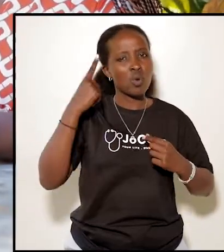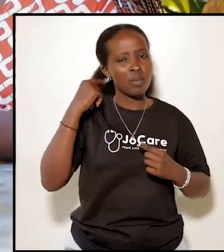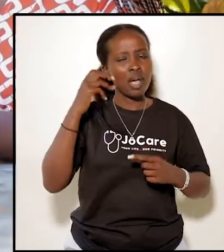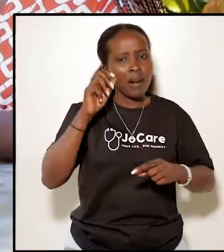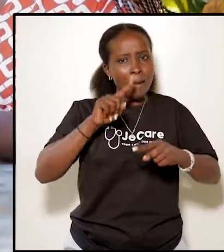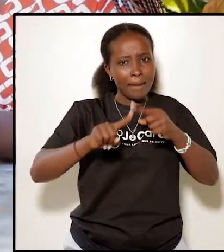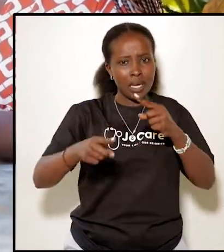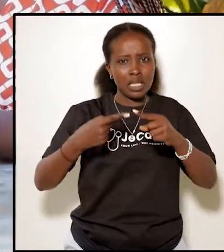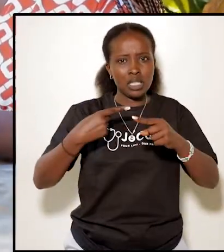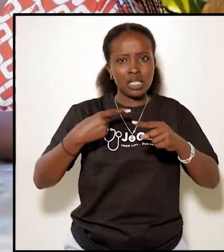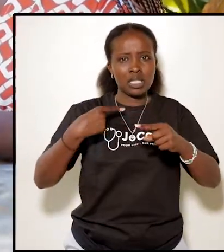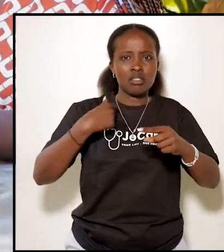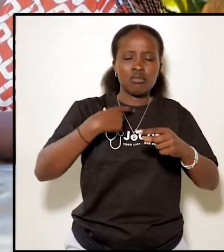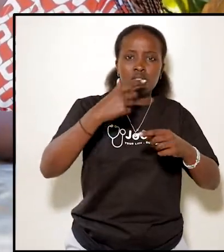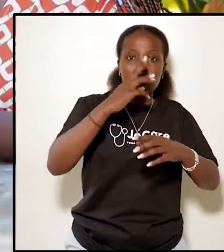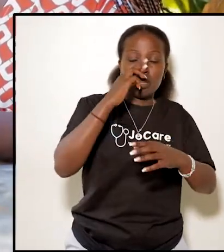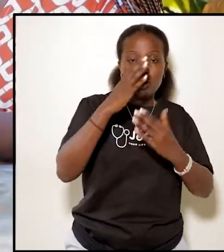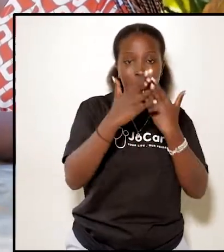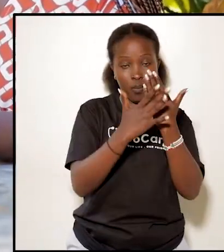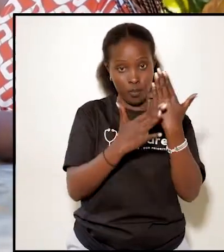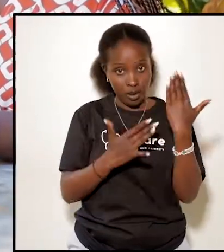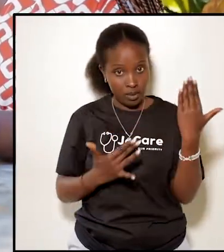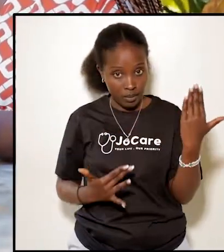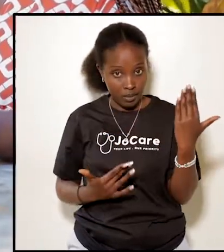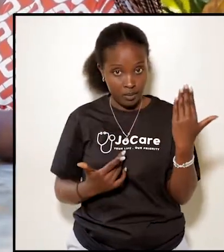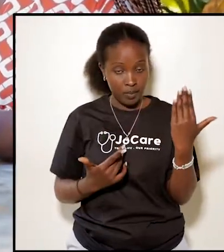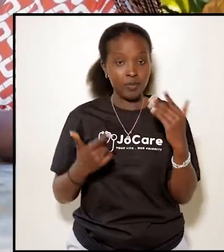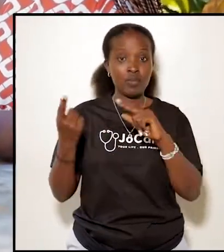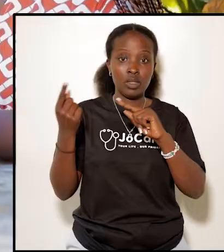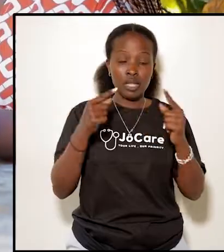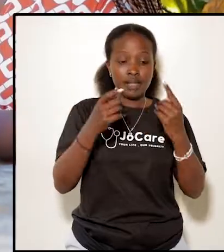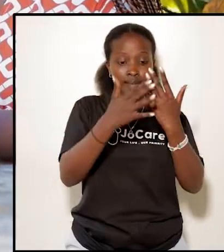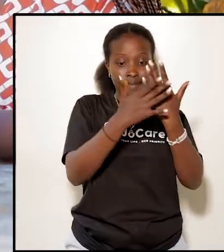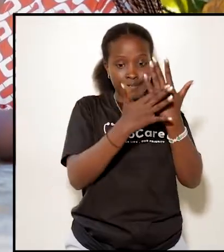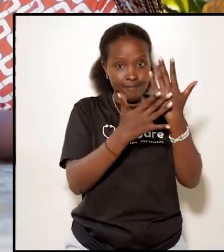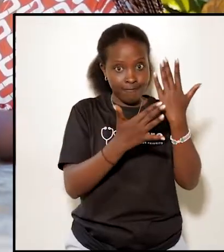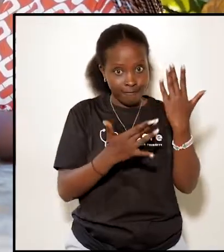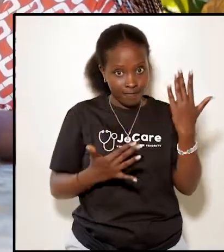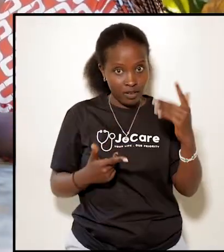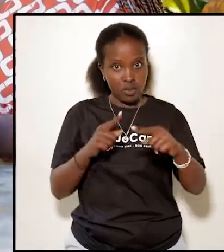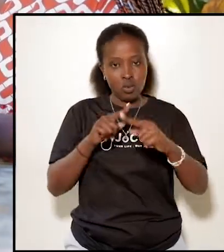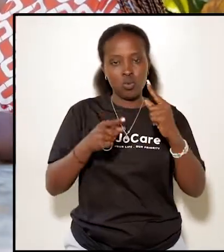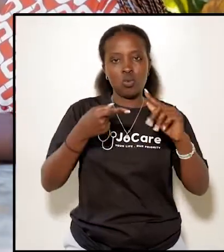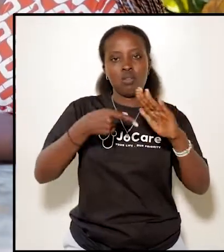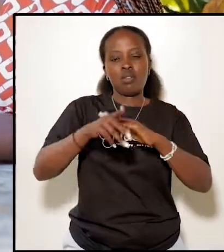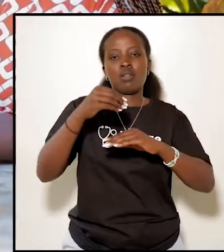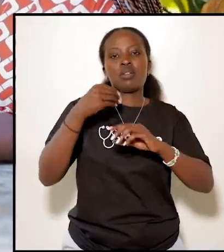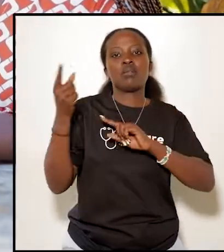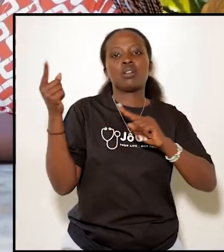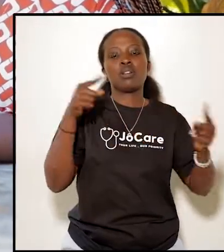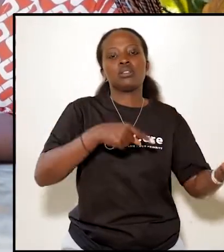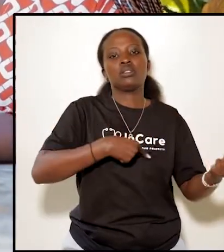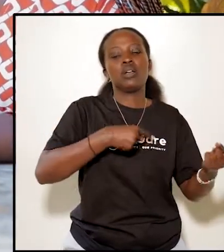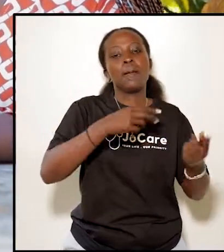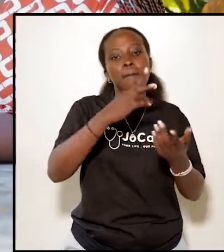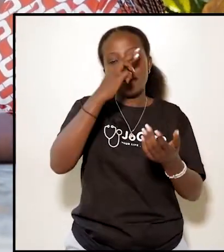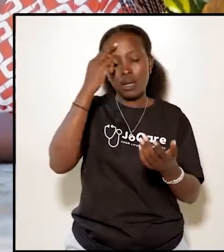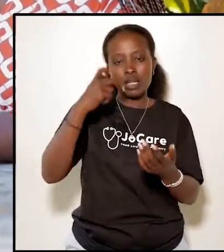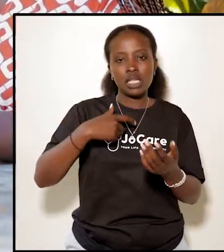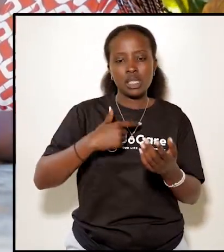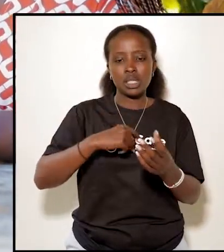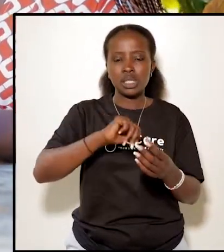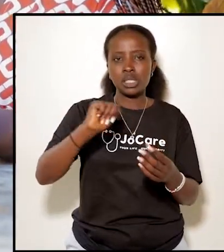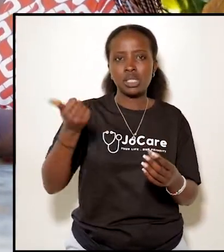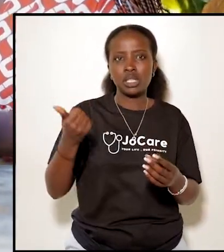clots. So if you notice that the blood is bright red, Okay. then that might be a cause.